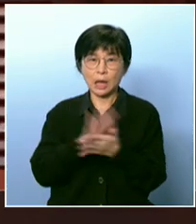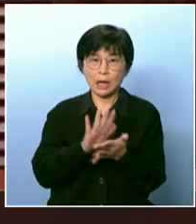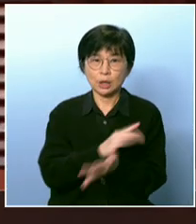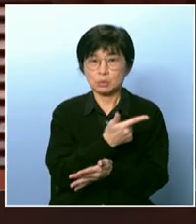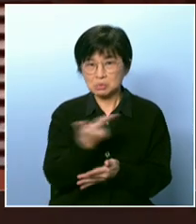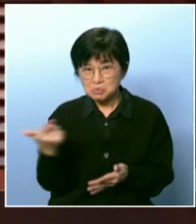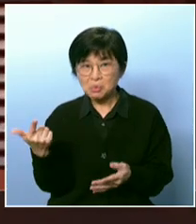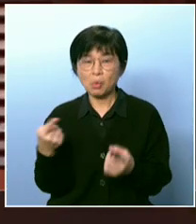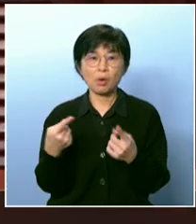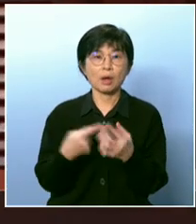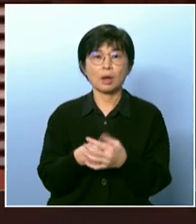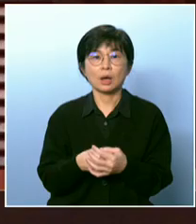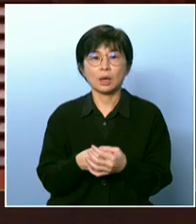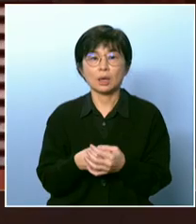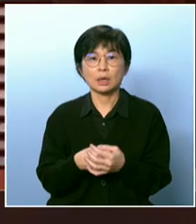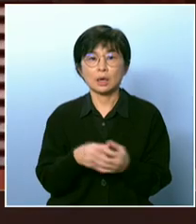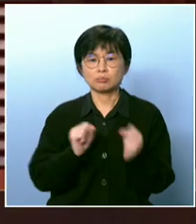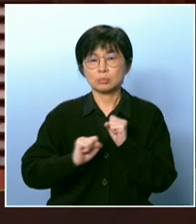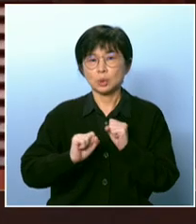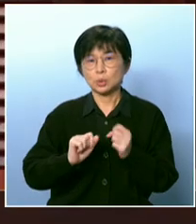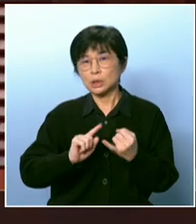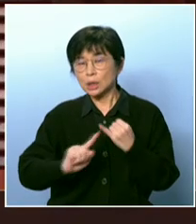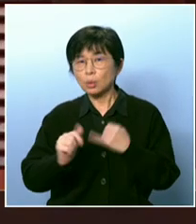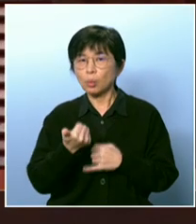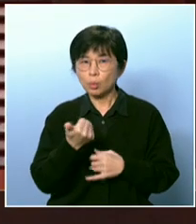Fund, you don't mind having